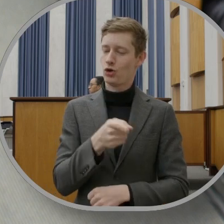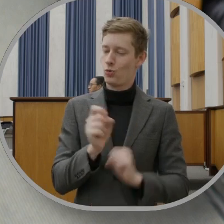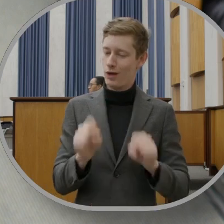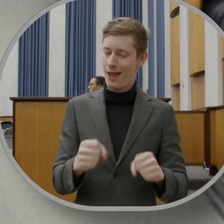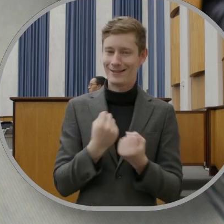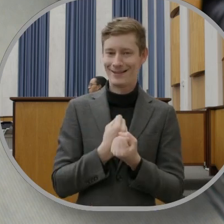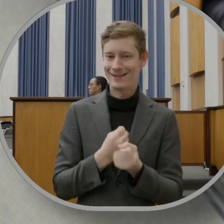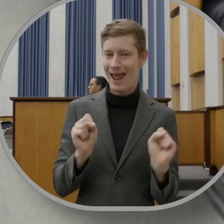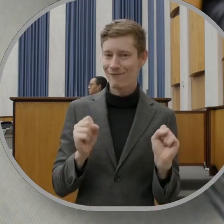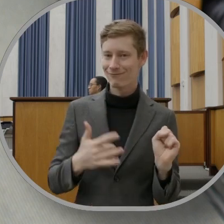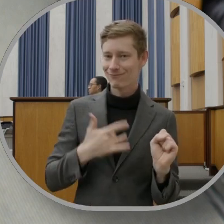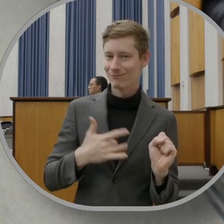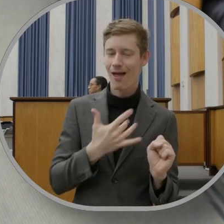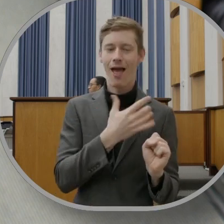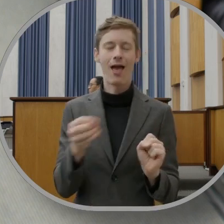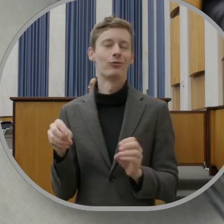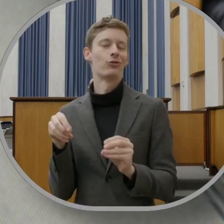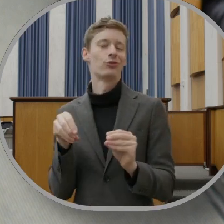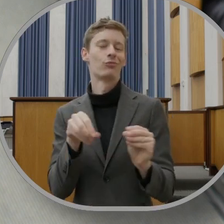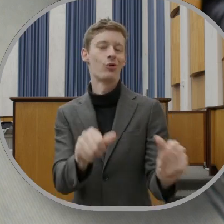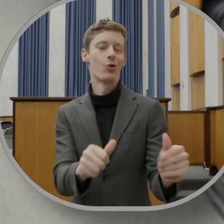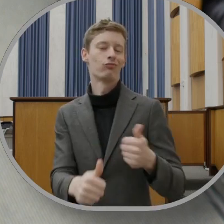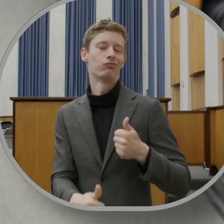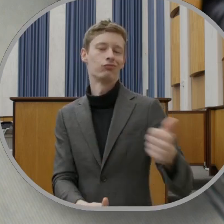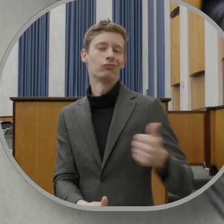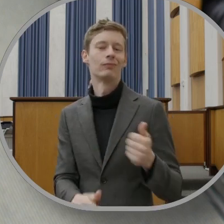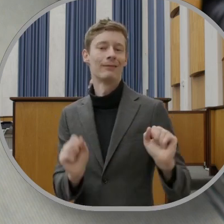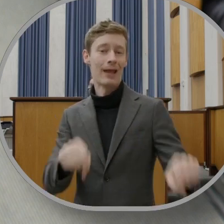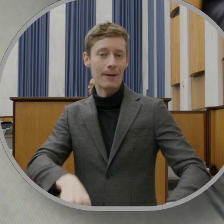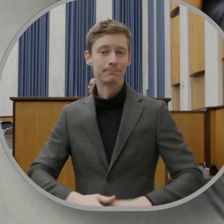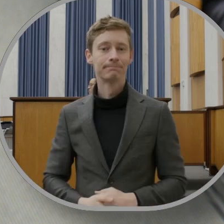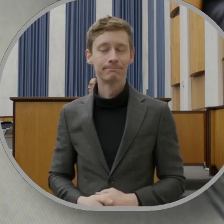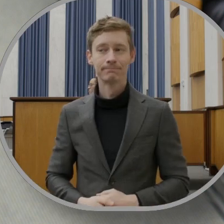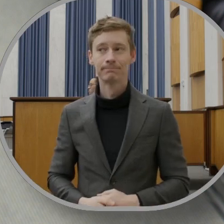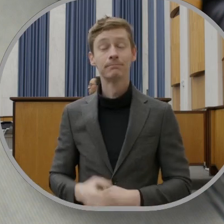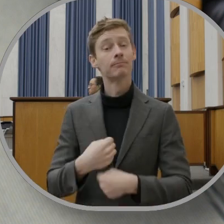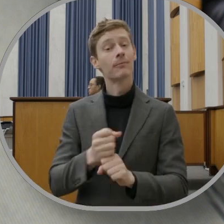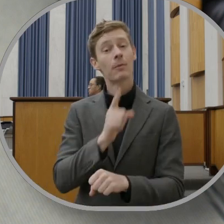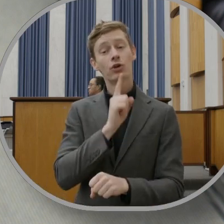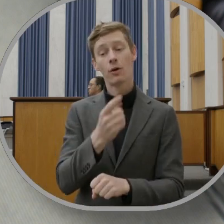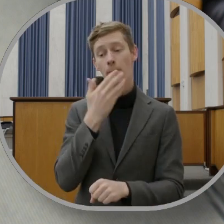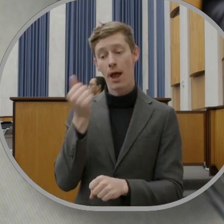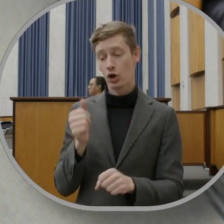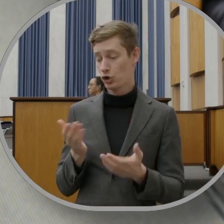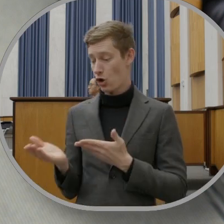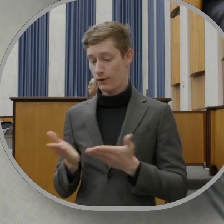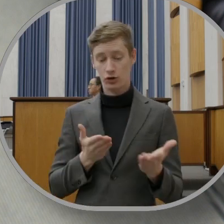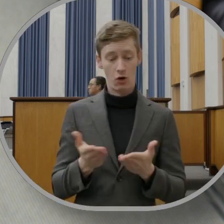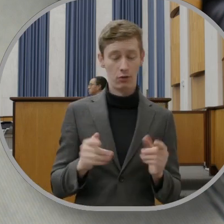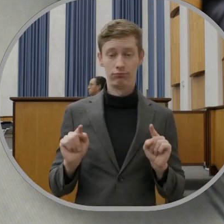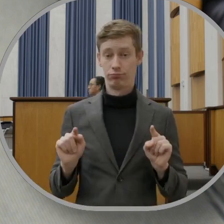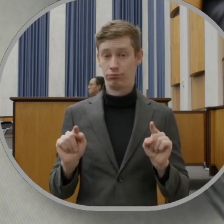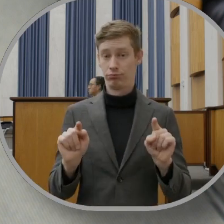smoothly. Additionally, to ensure the better delivery of services and a stronger alignment of services, I